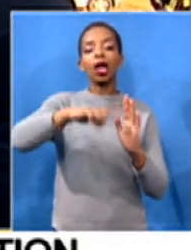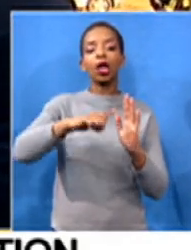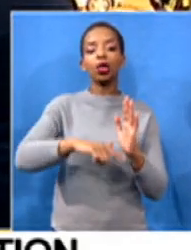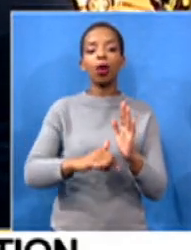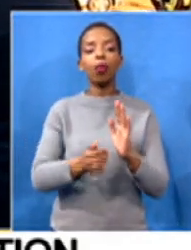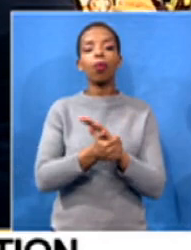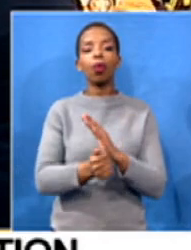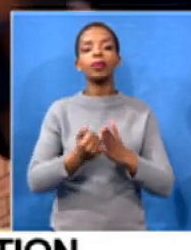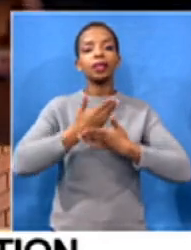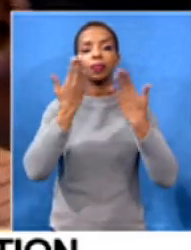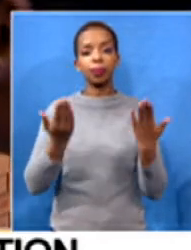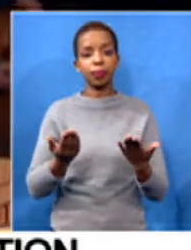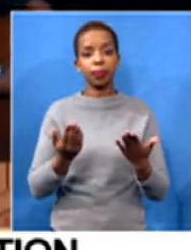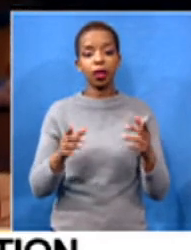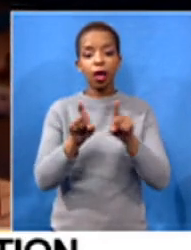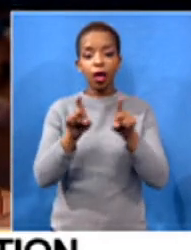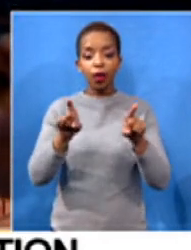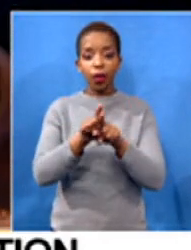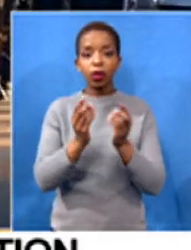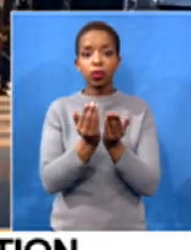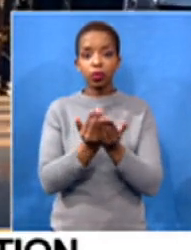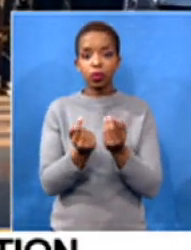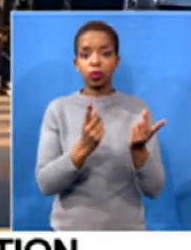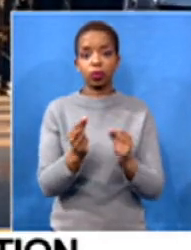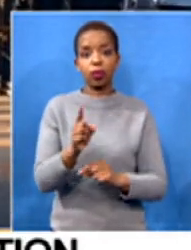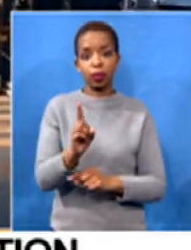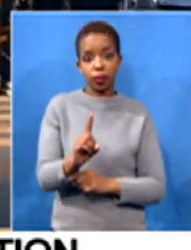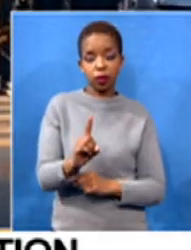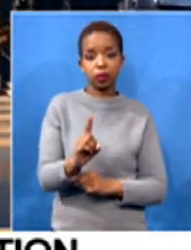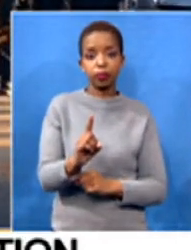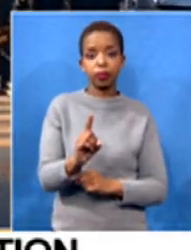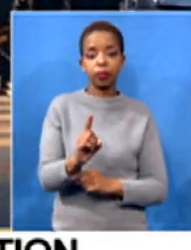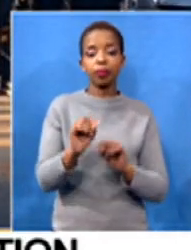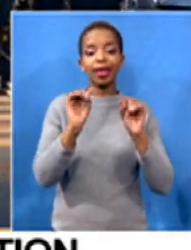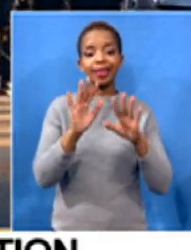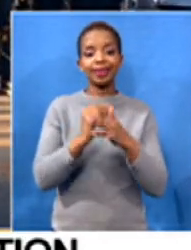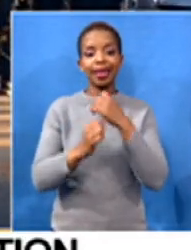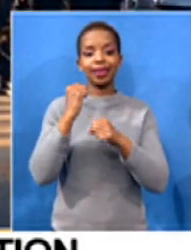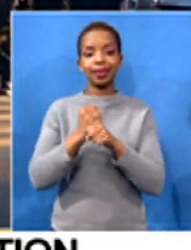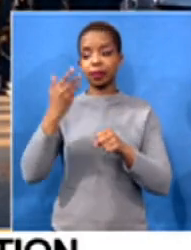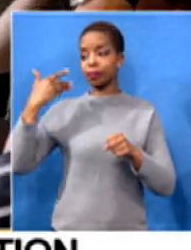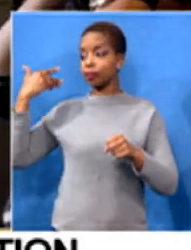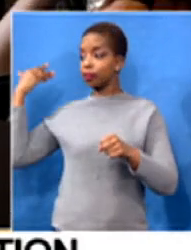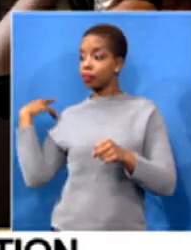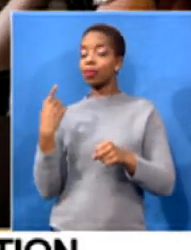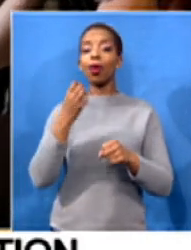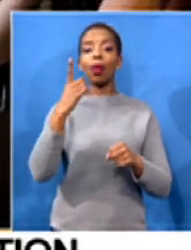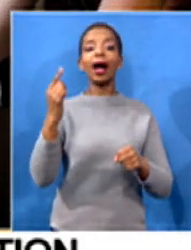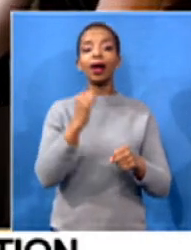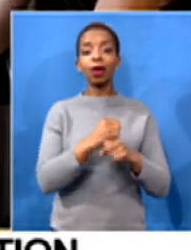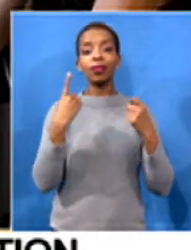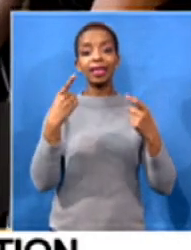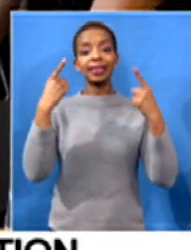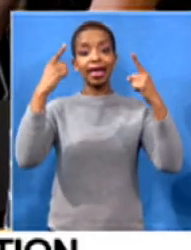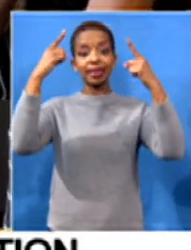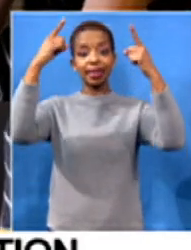those schools have actually progressed quite significantly in the past 10 years. It is one of the successes. In fact, I've spoken again on the